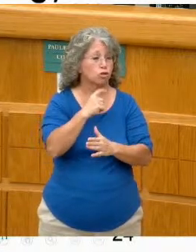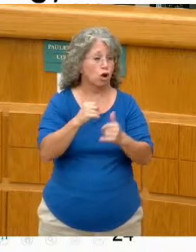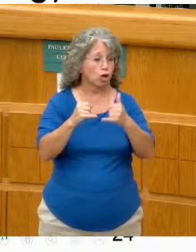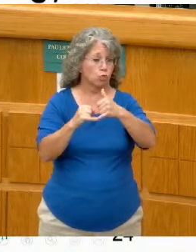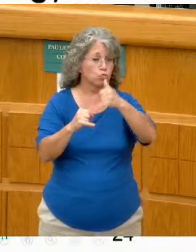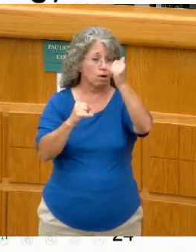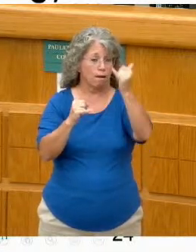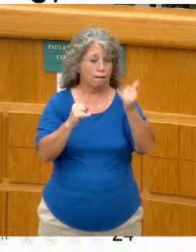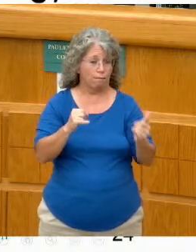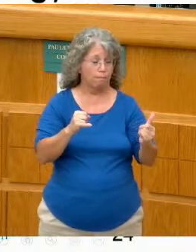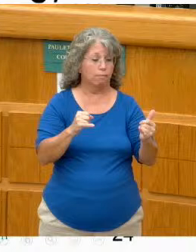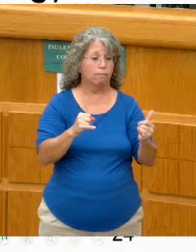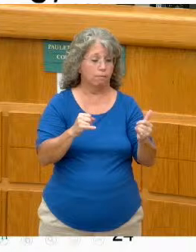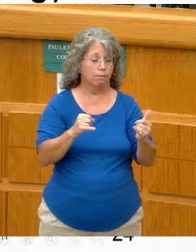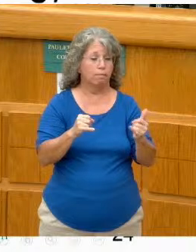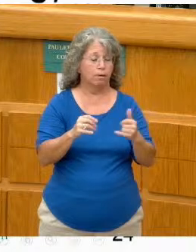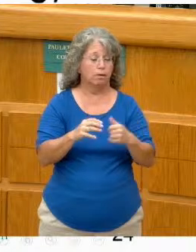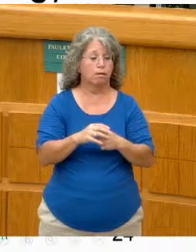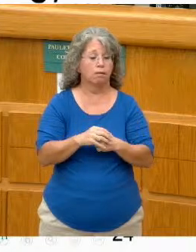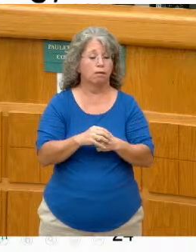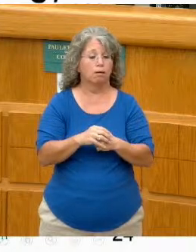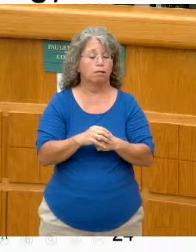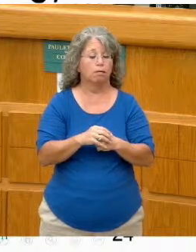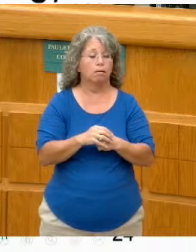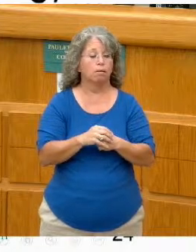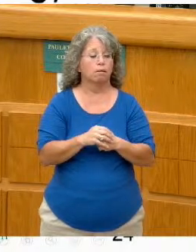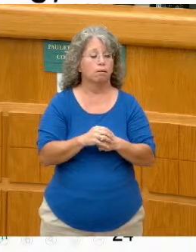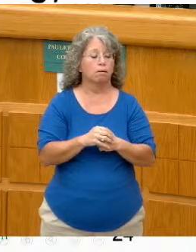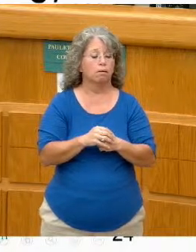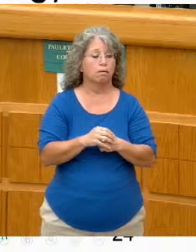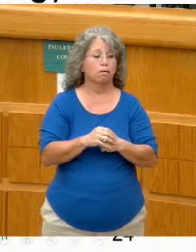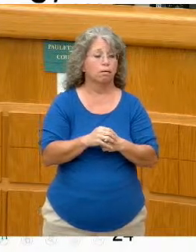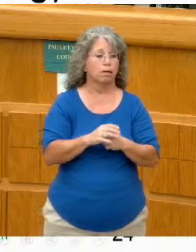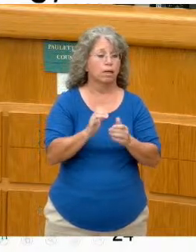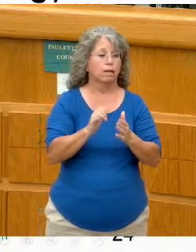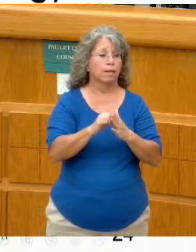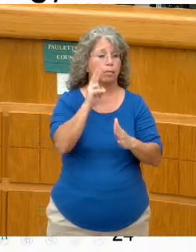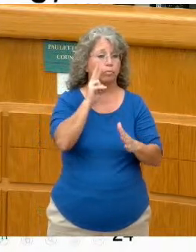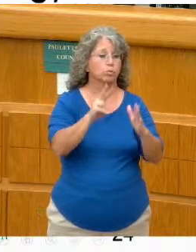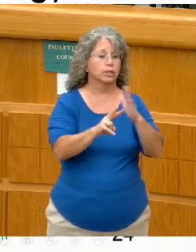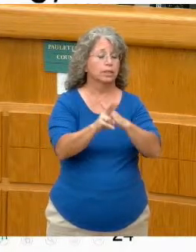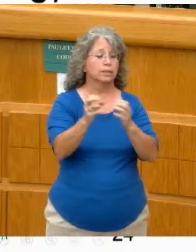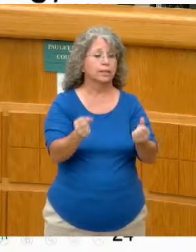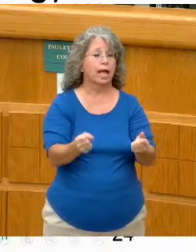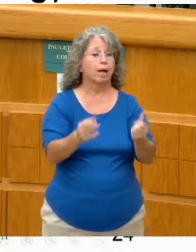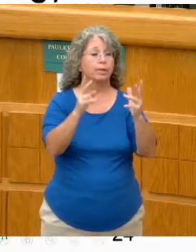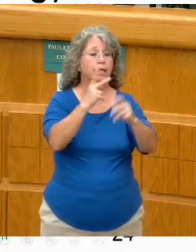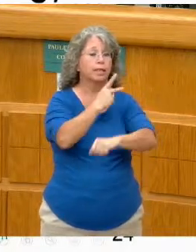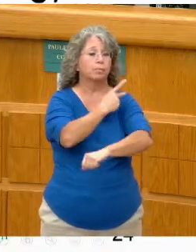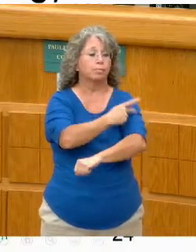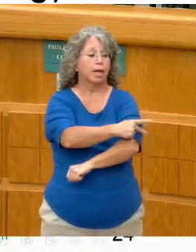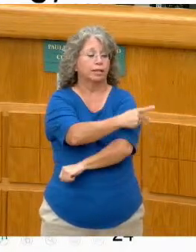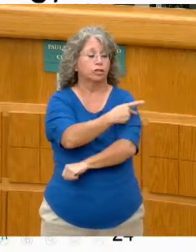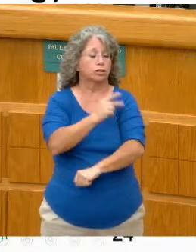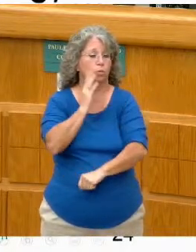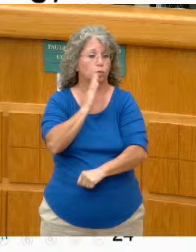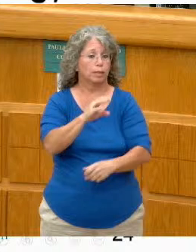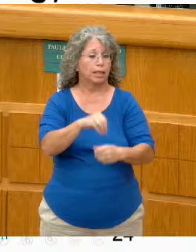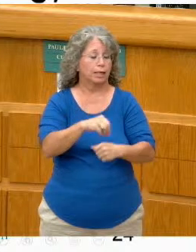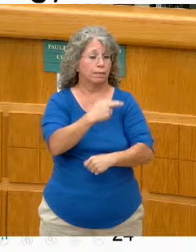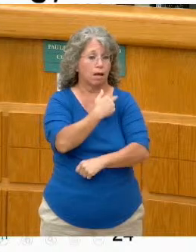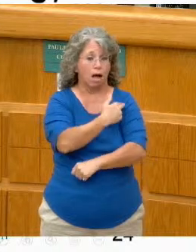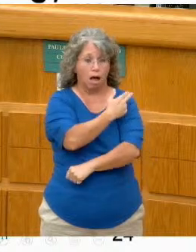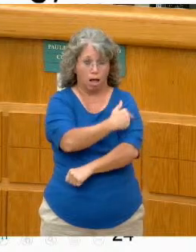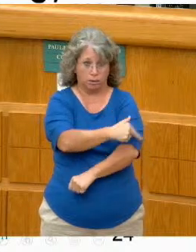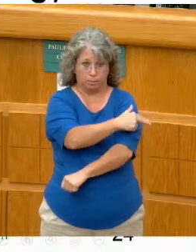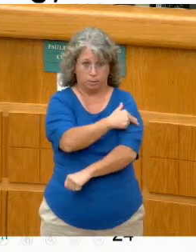a model that's, and it's an epidemiological model that's predicting how many patients will be in the hospital in the Coastal Bend